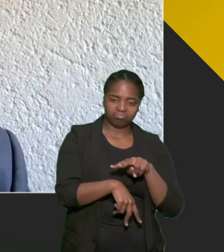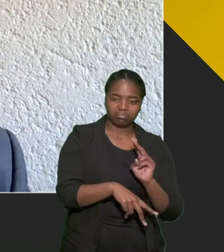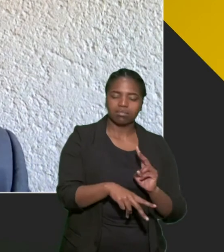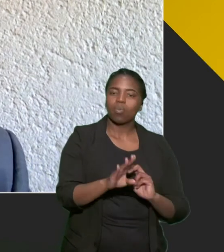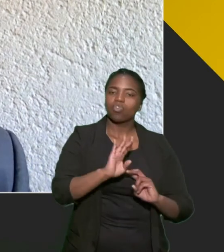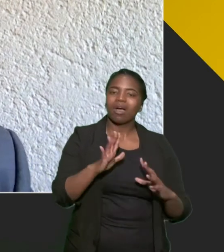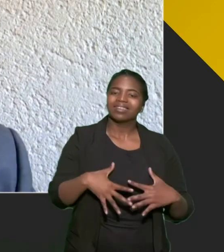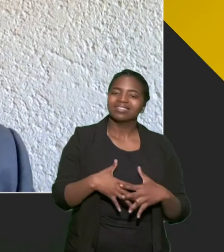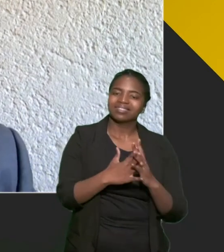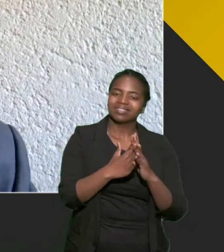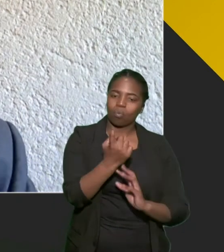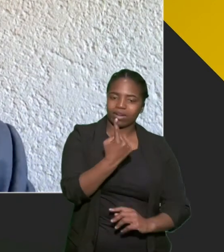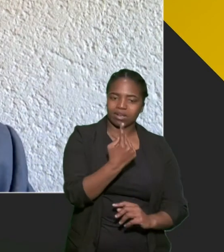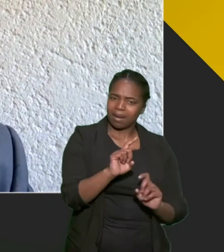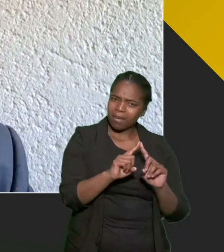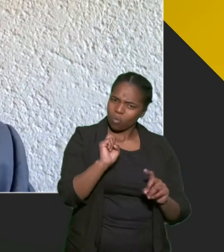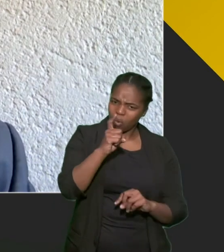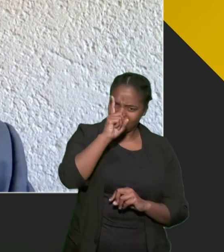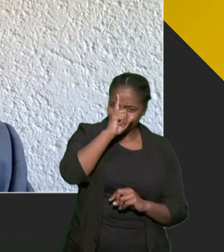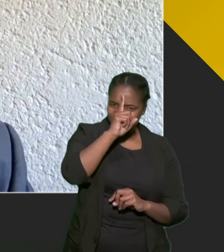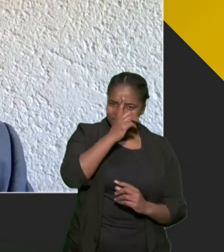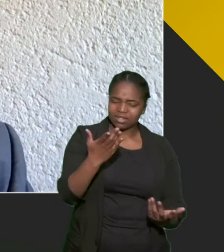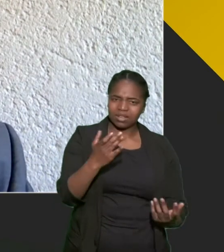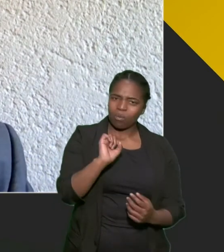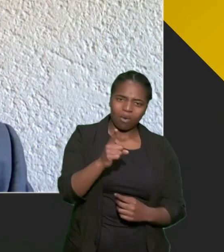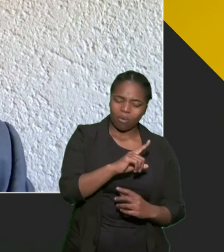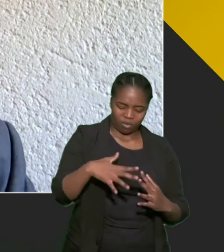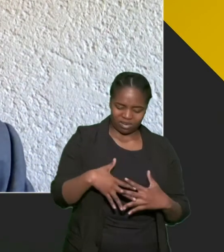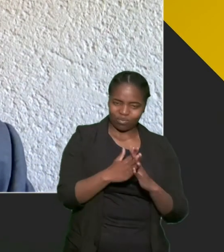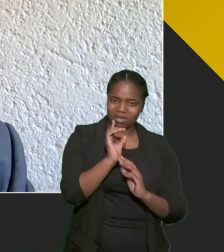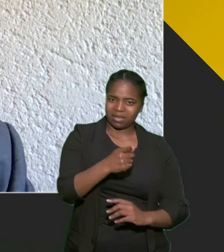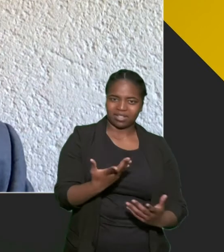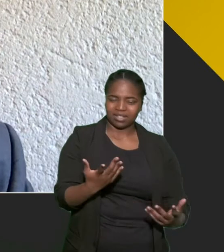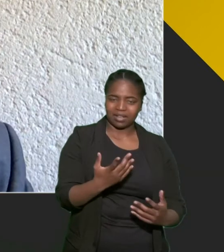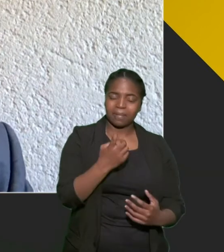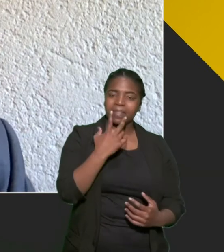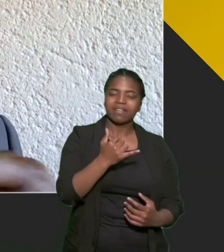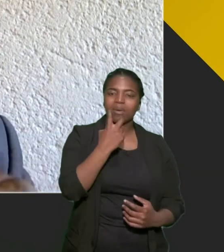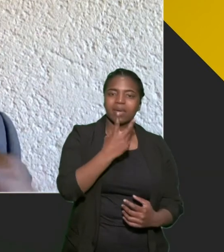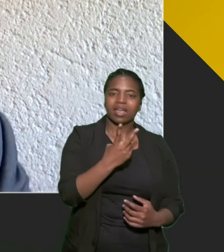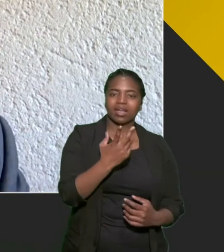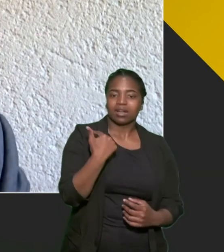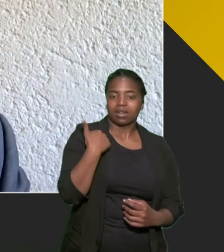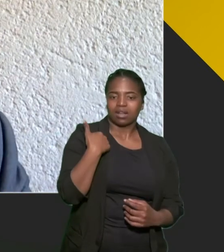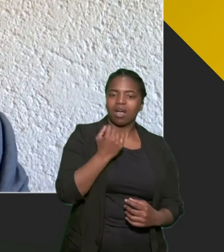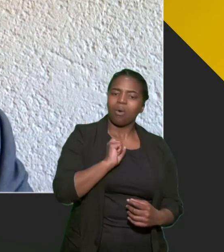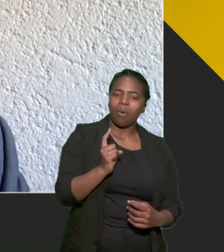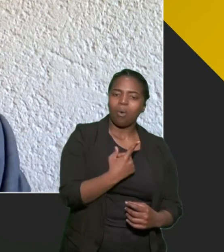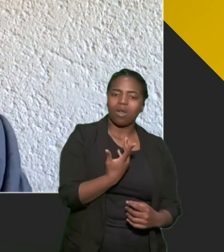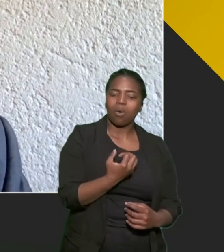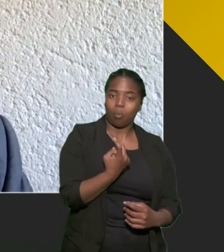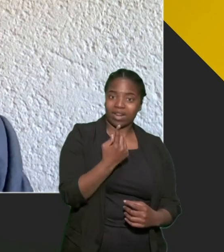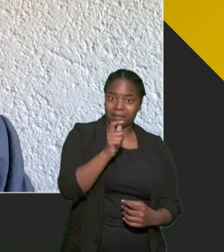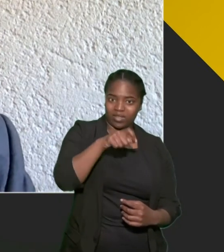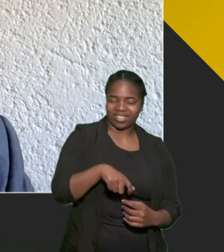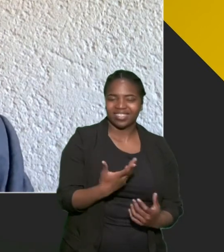abanye. Kodwa singabantu abanye, if ubheka ihistory yethu, sincindiswe sonke ngomuntu